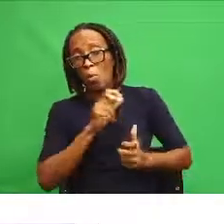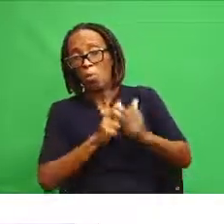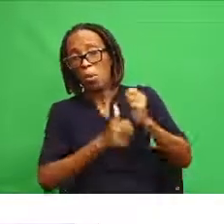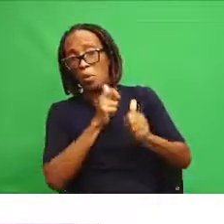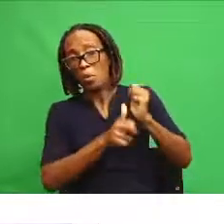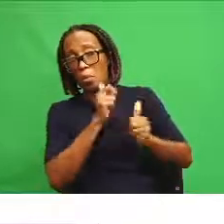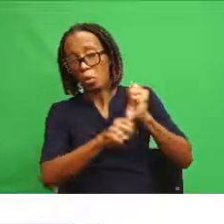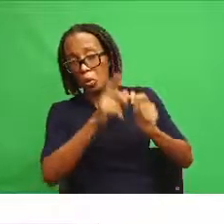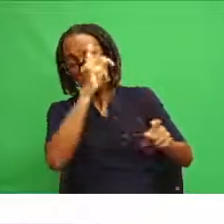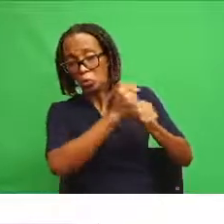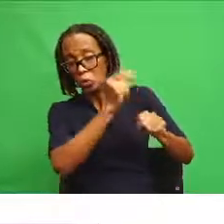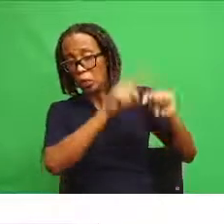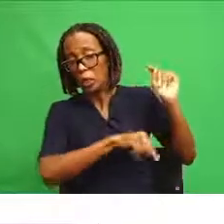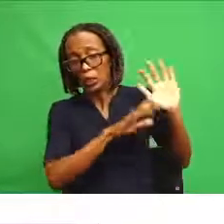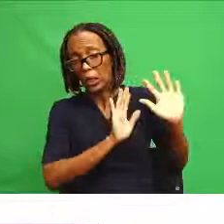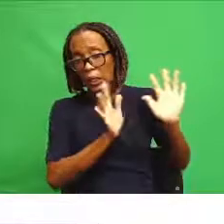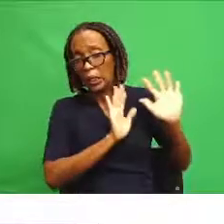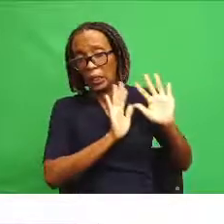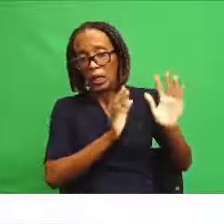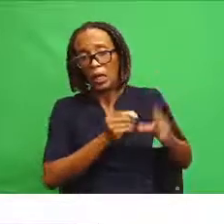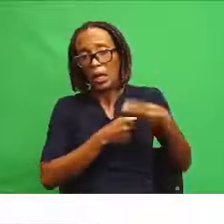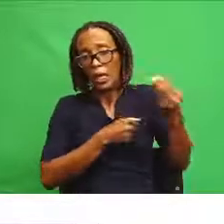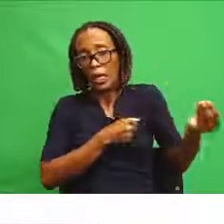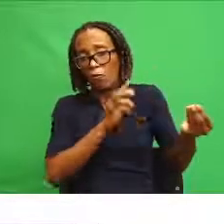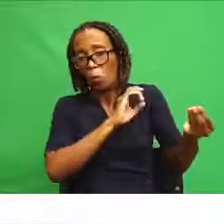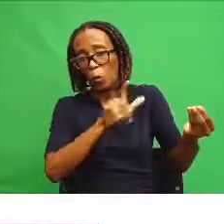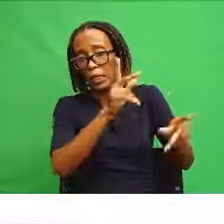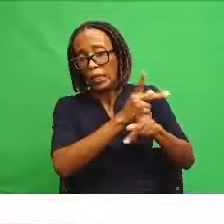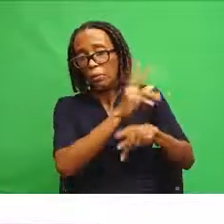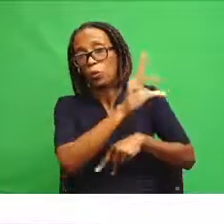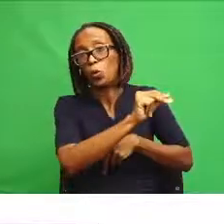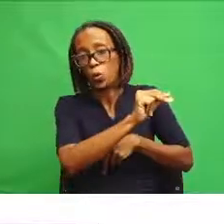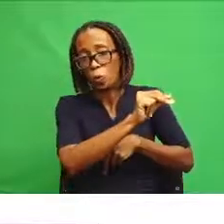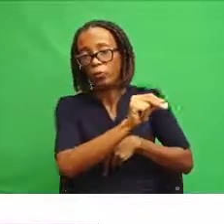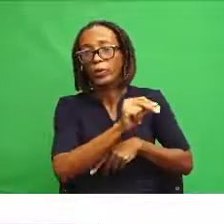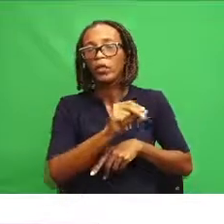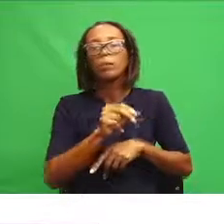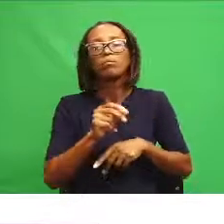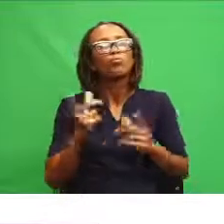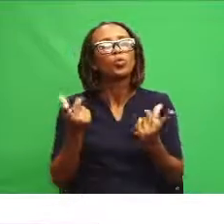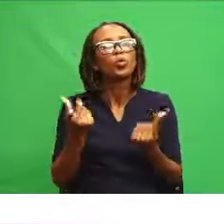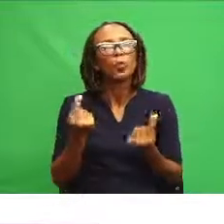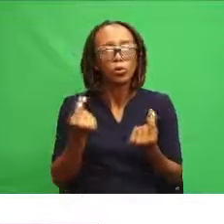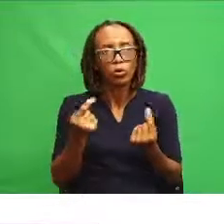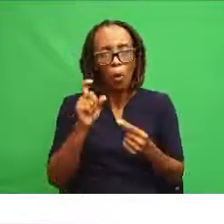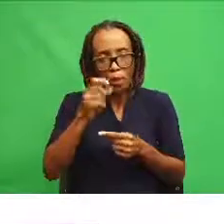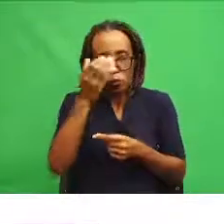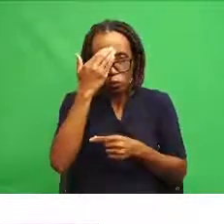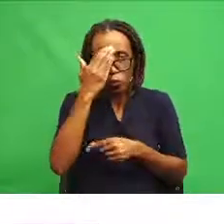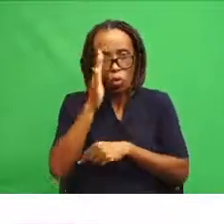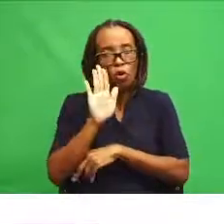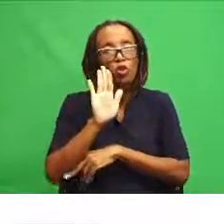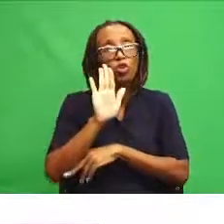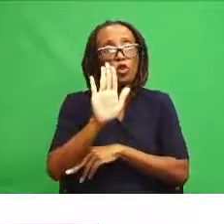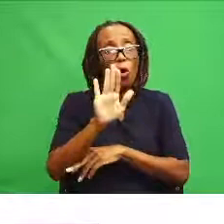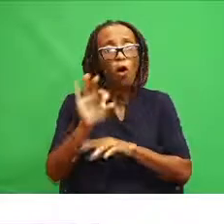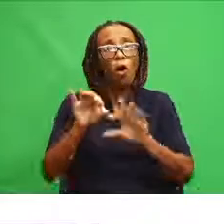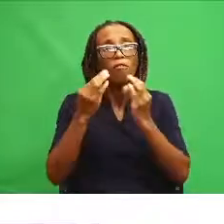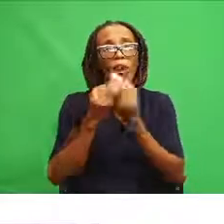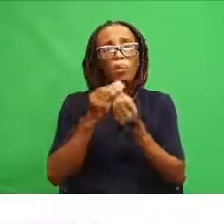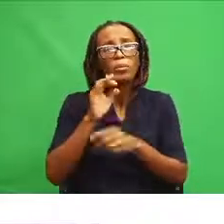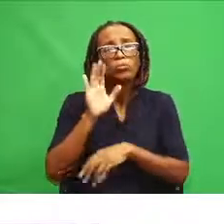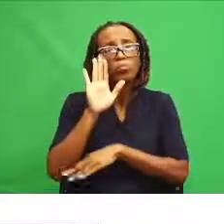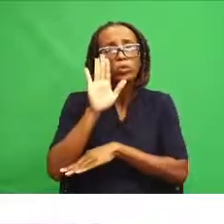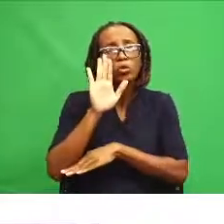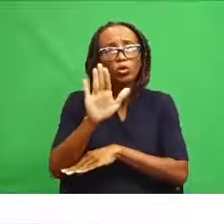you wouldn't trust them as far as you could throw them, unfortunately. So you have to know your situation. And you may have a very